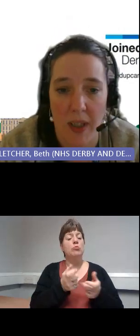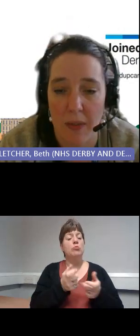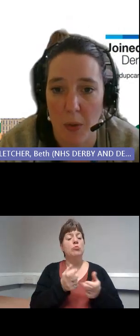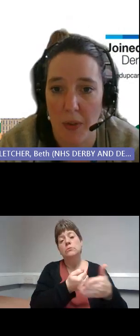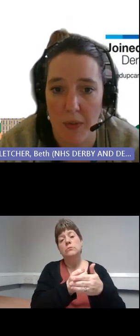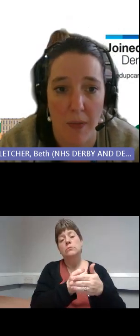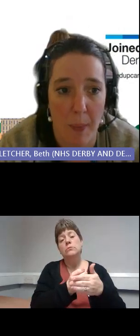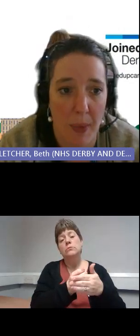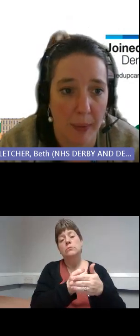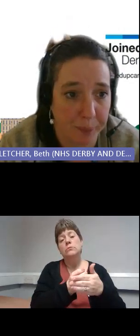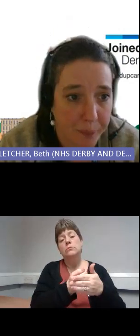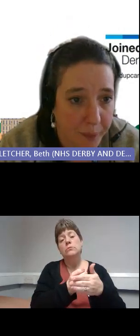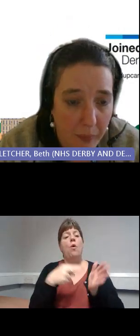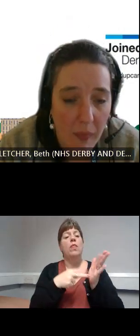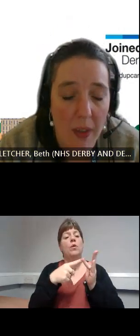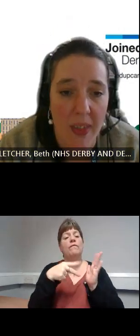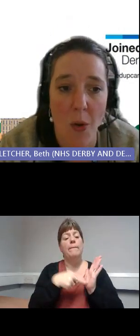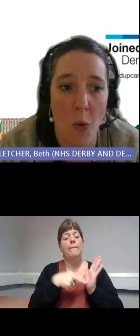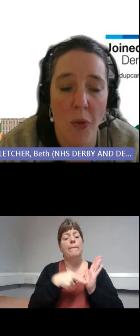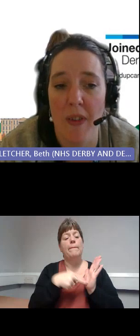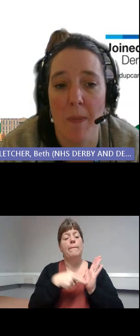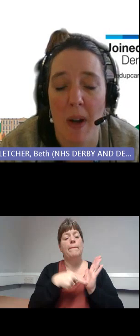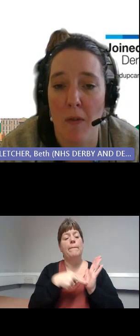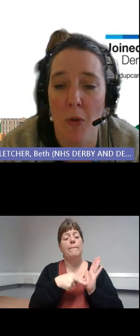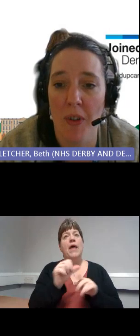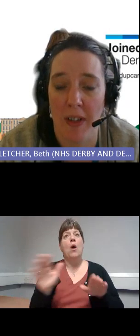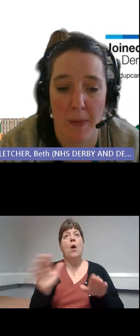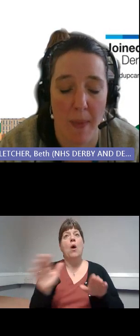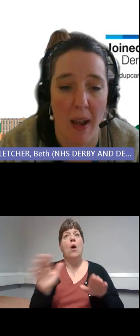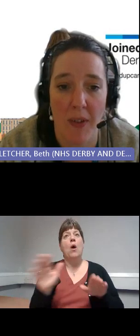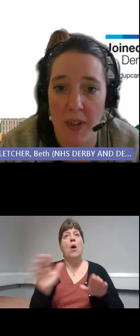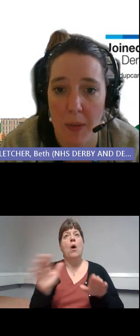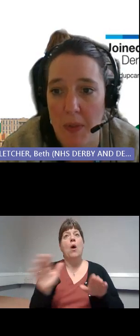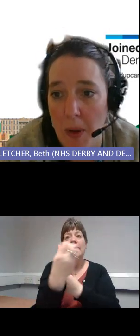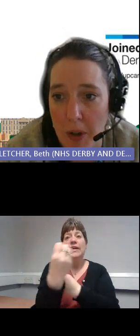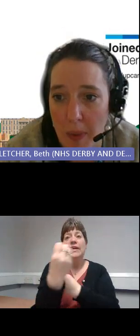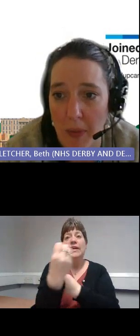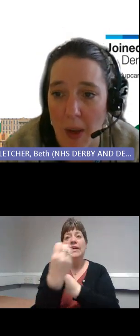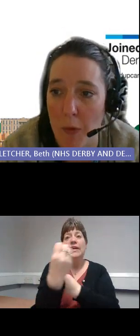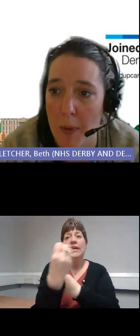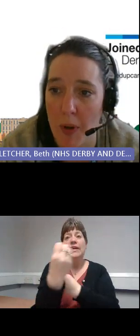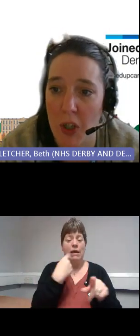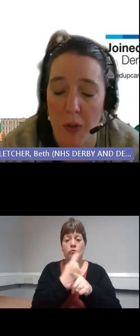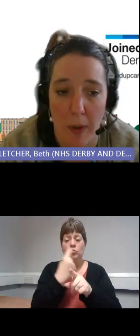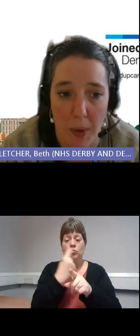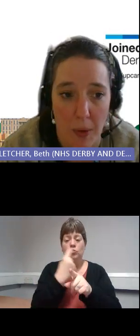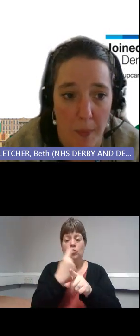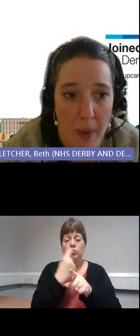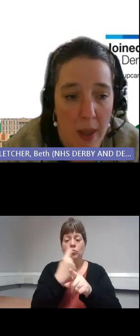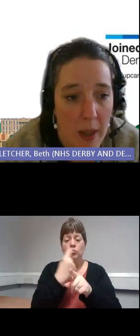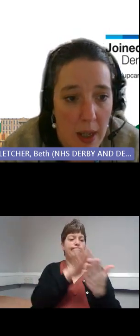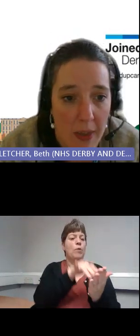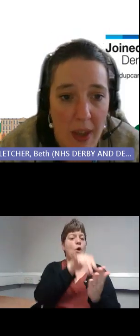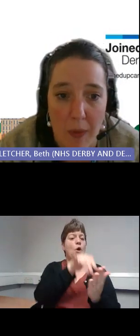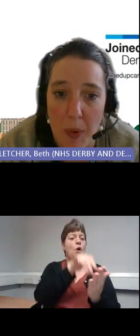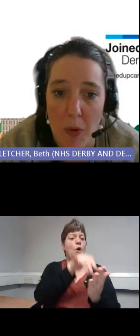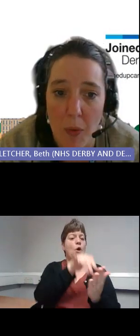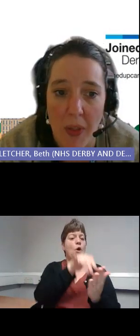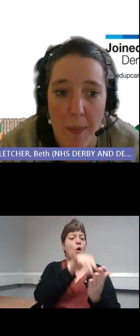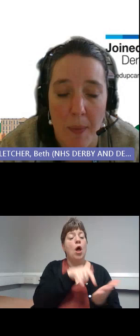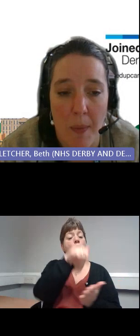the 24th of November. Then all the feedback from all the different methods that we've spoke about there will be put into a report.